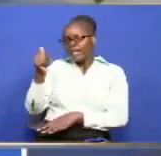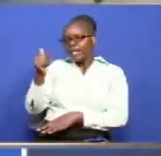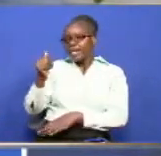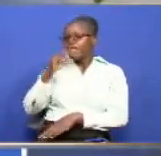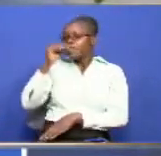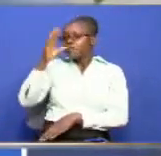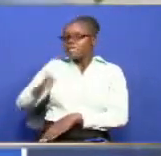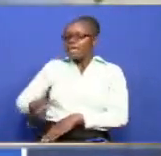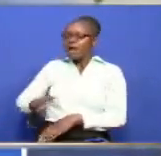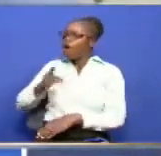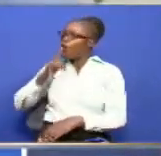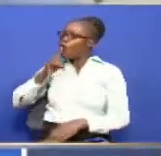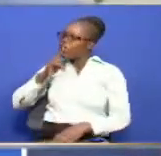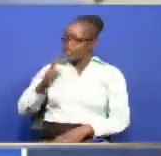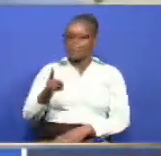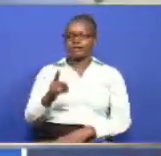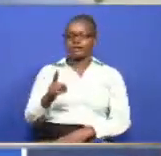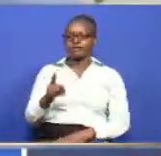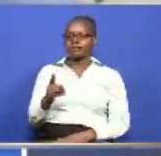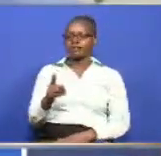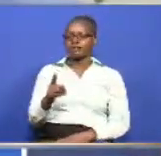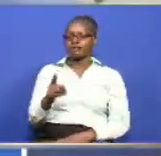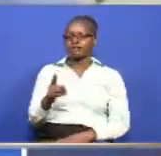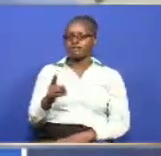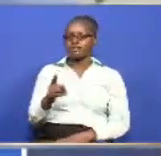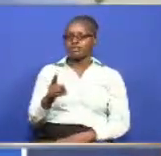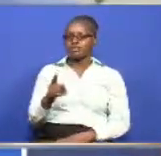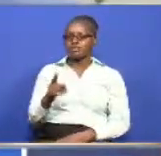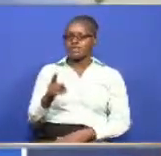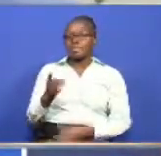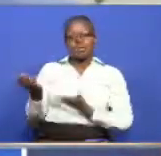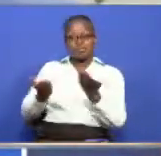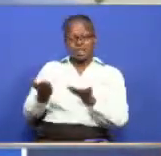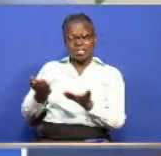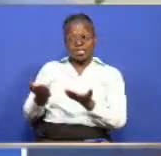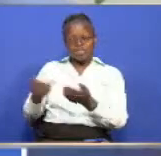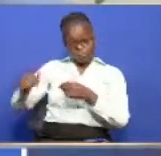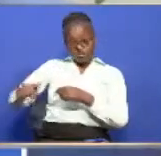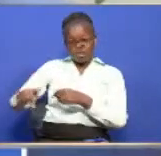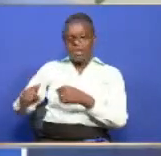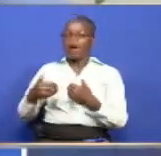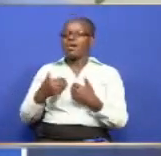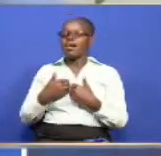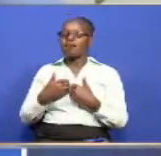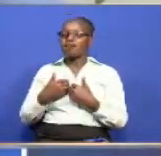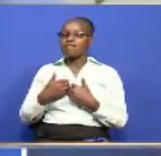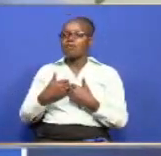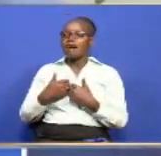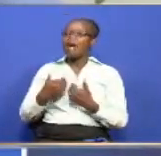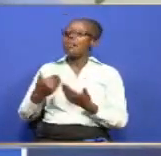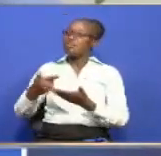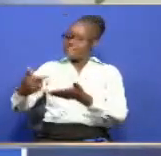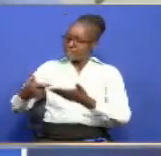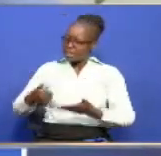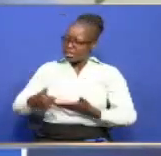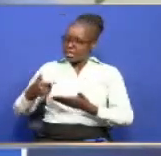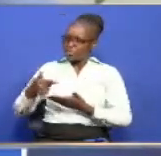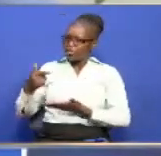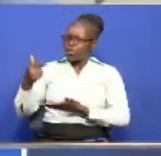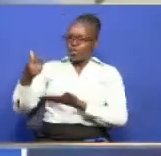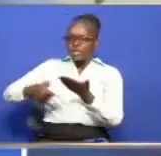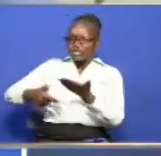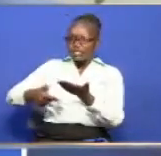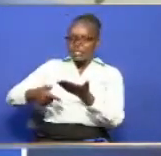arms. Basically, we had business today, and the business of the house included impeachment